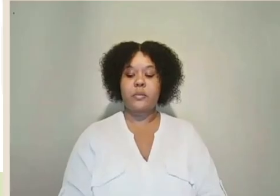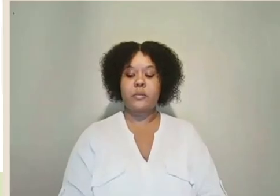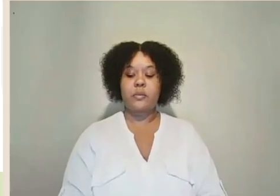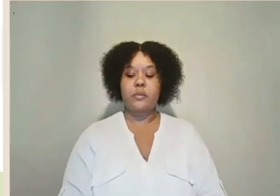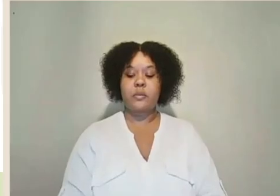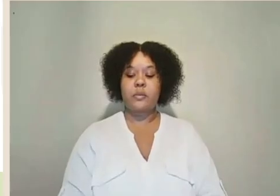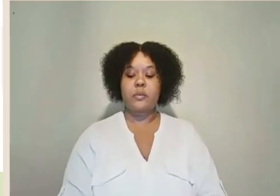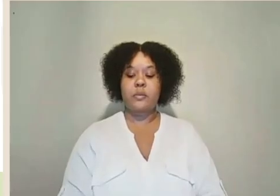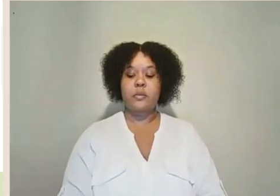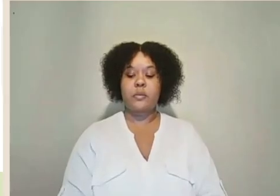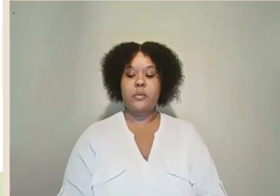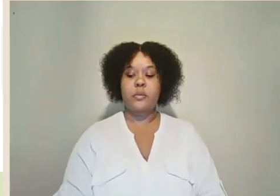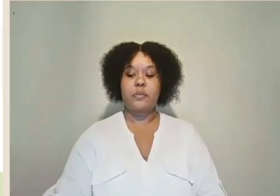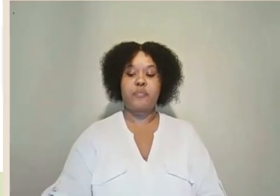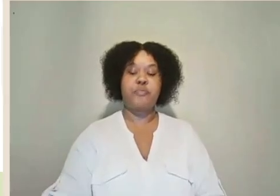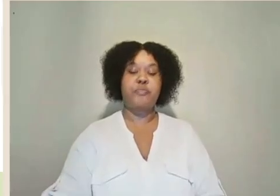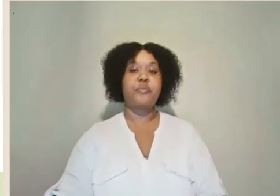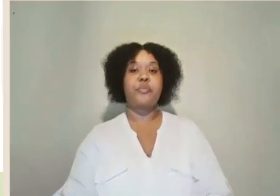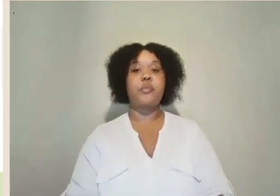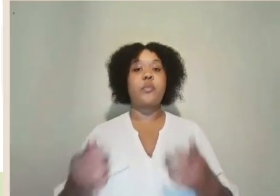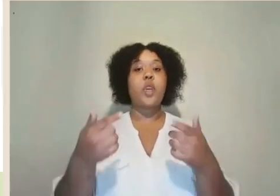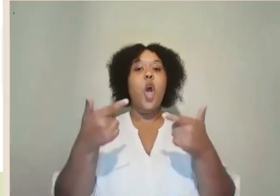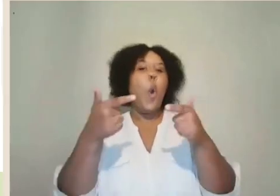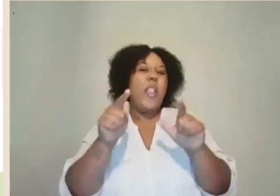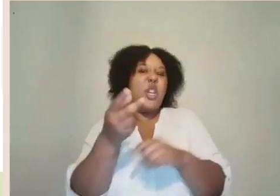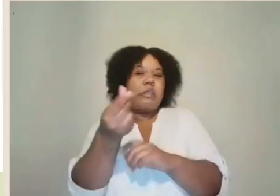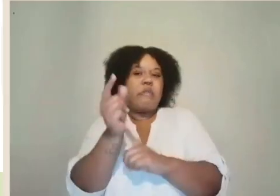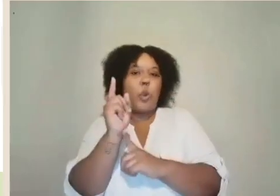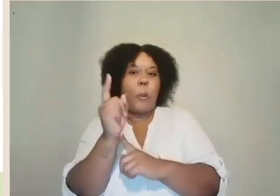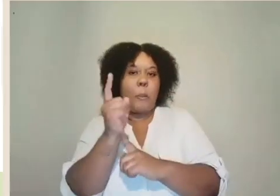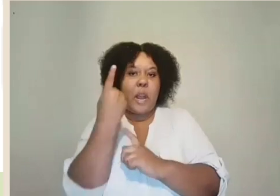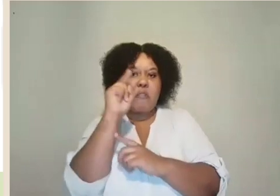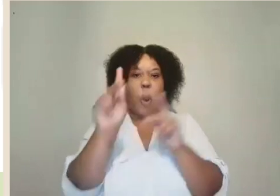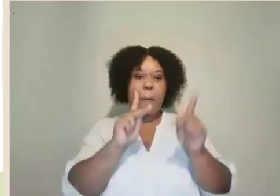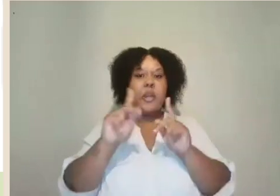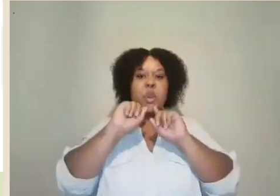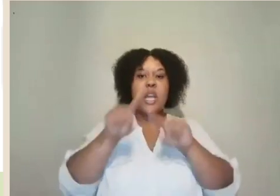We're going to give about 2 minutes for people to answer the poll while we're getting some responses here.